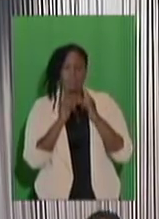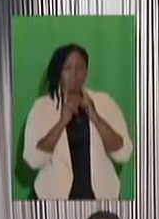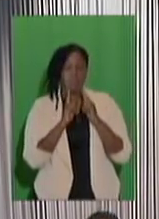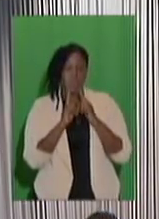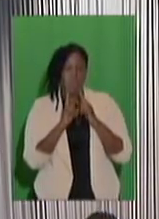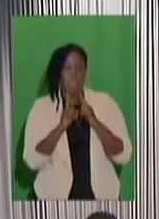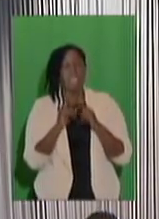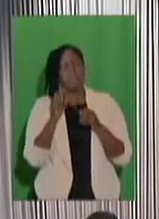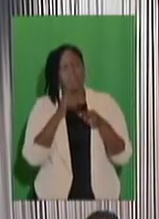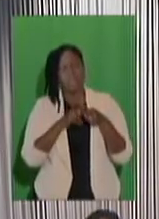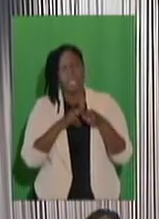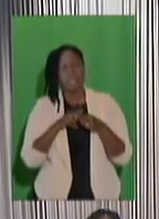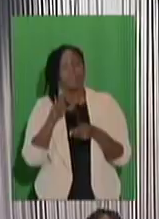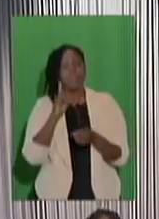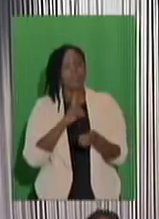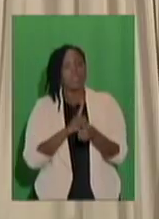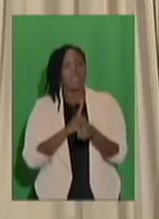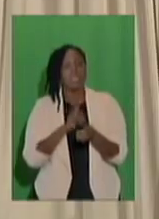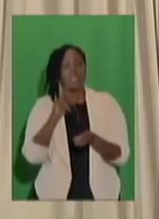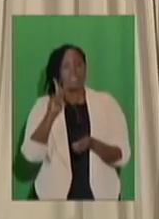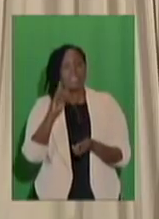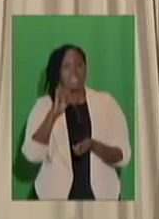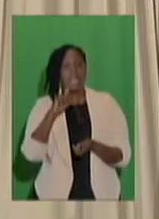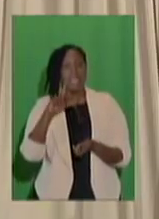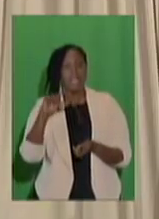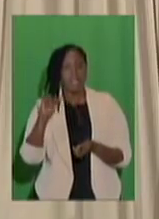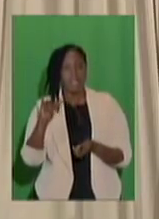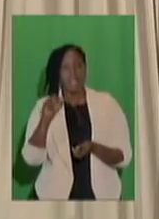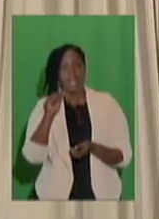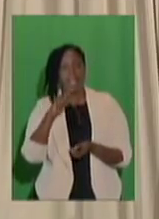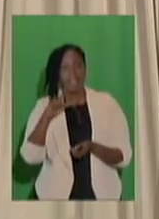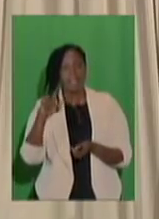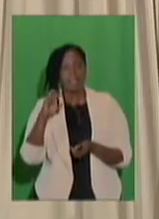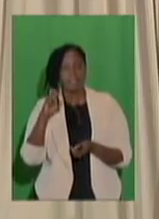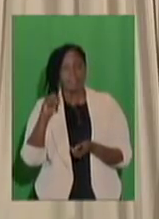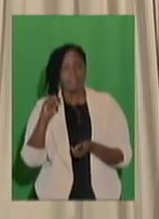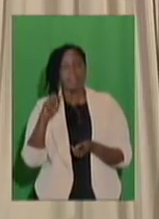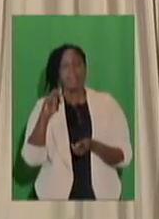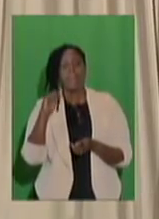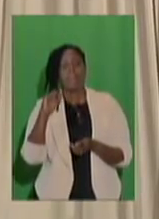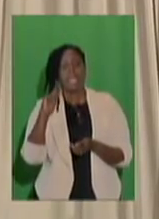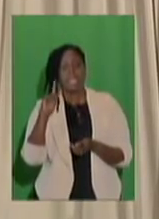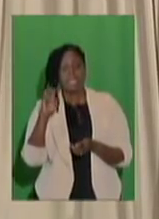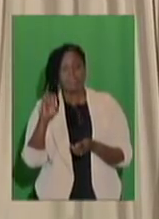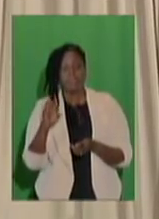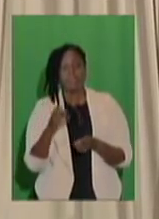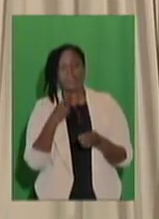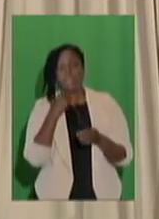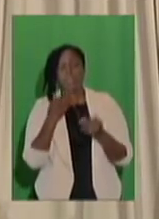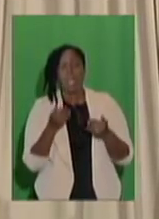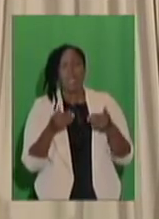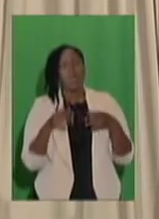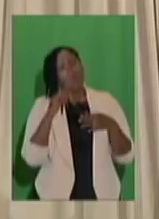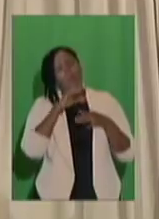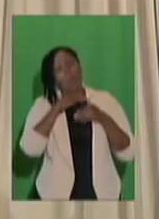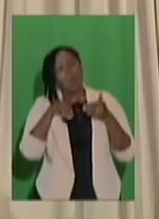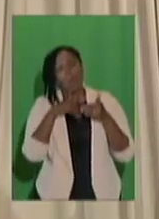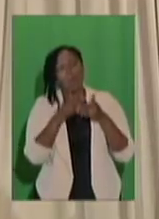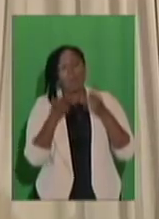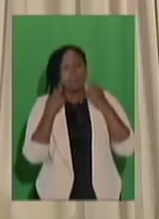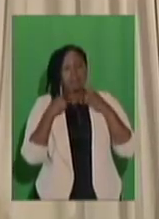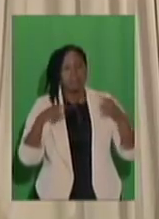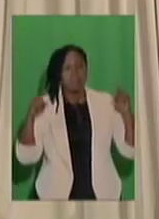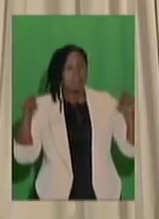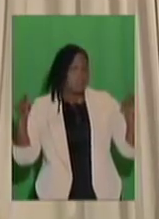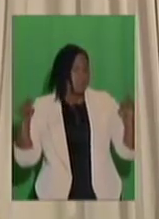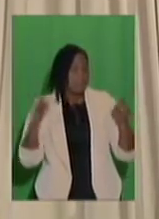Dr. Kelly Allen Mike. Members of the media, the floor is now open. Remember to identify yourself and the media house you represent before